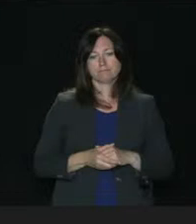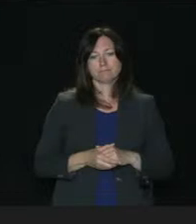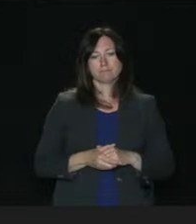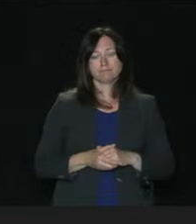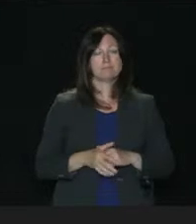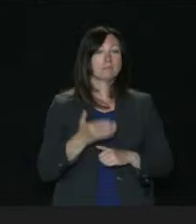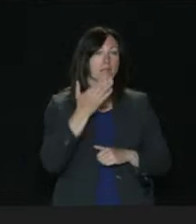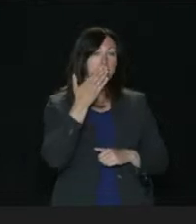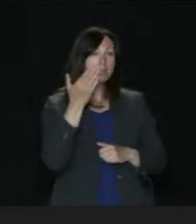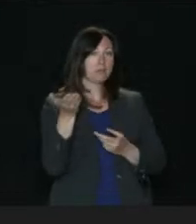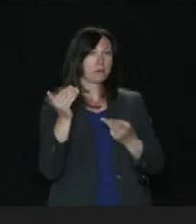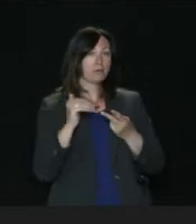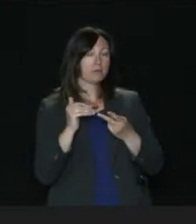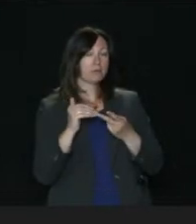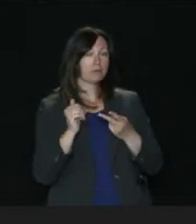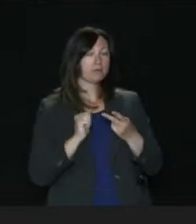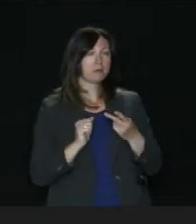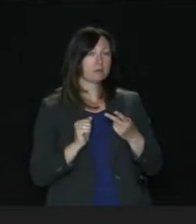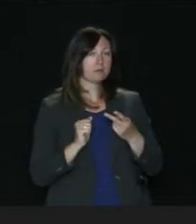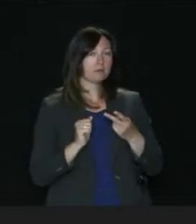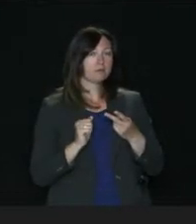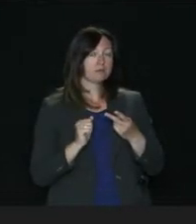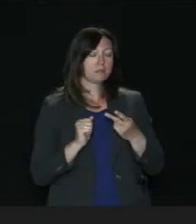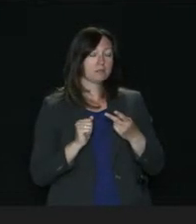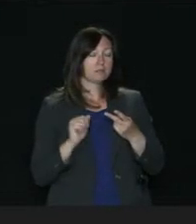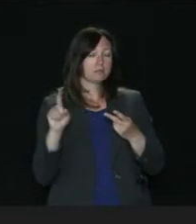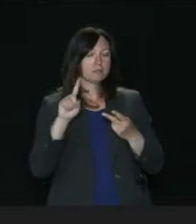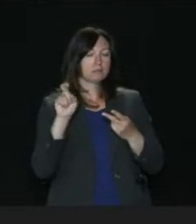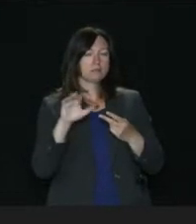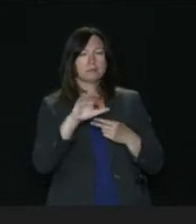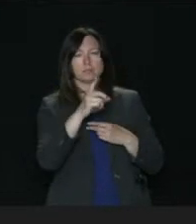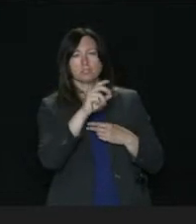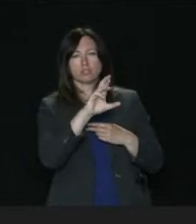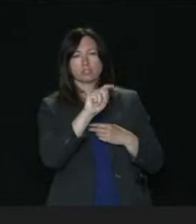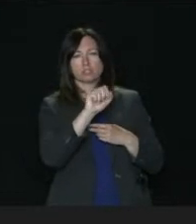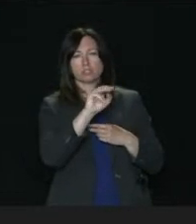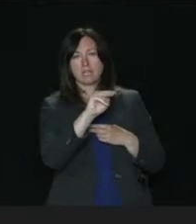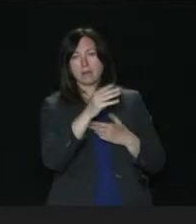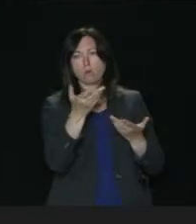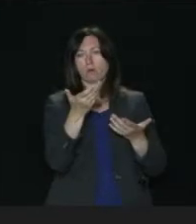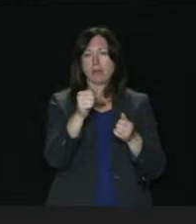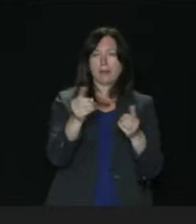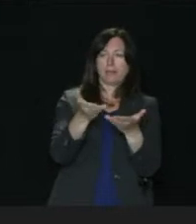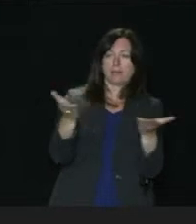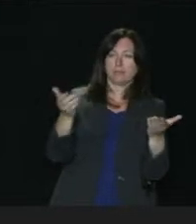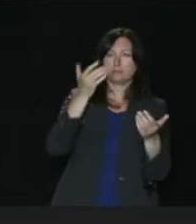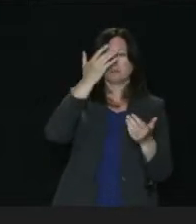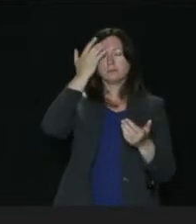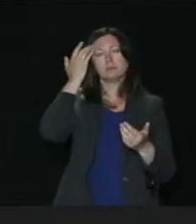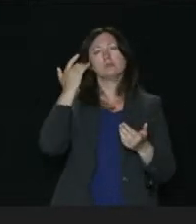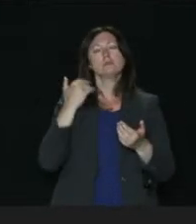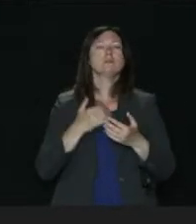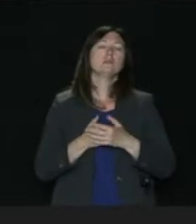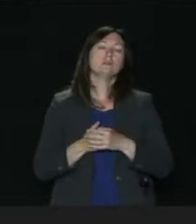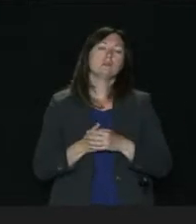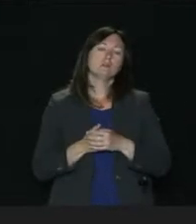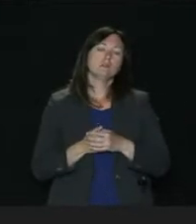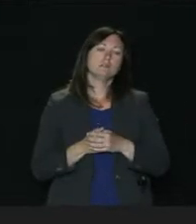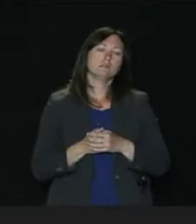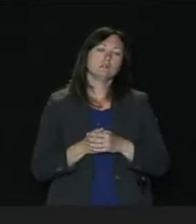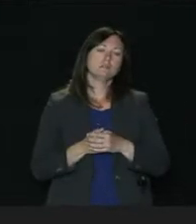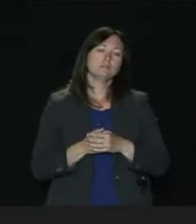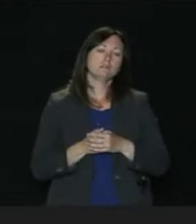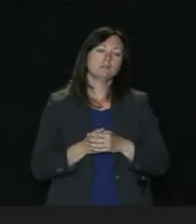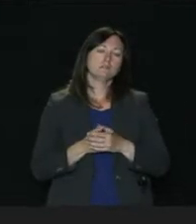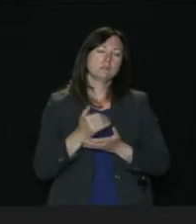Thank you. And I'm also wondering, Dr. Tam or anyone else, if you could weigh in a little bit on the debates that